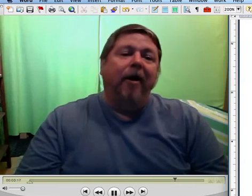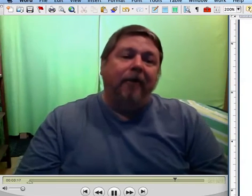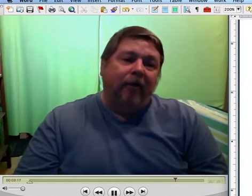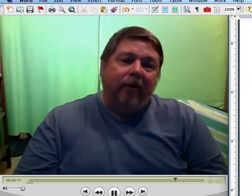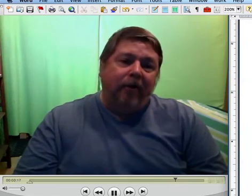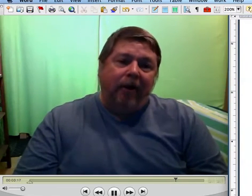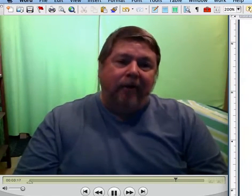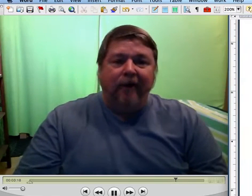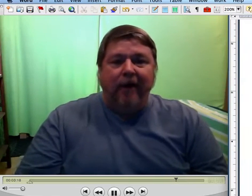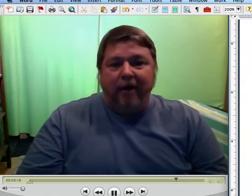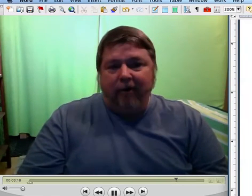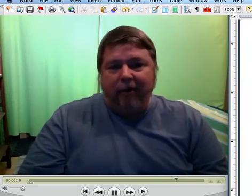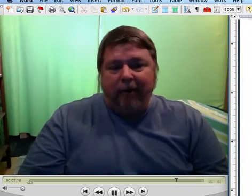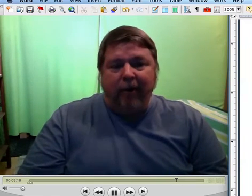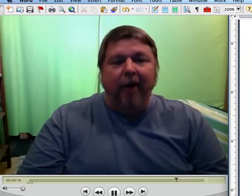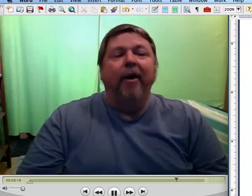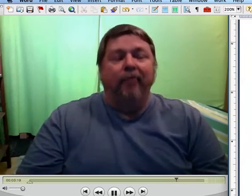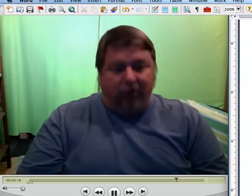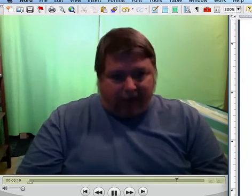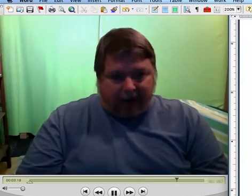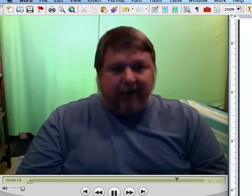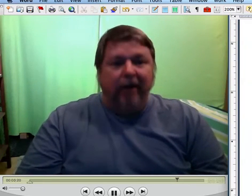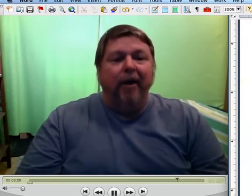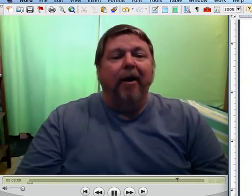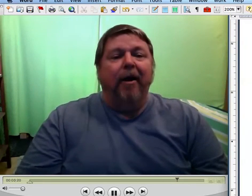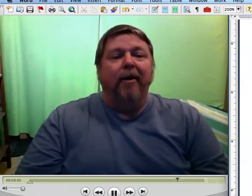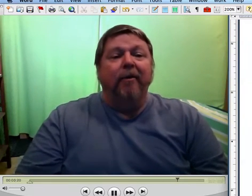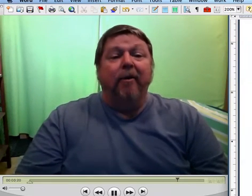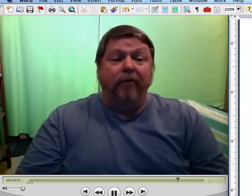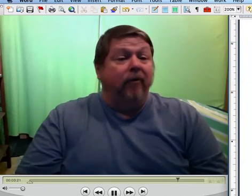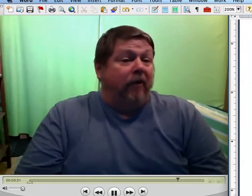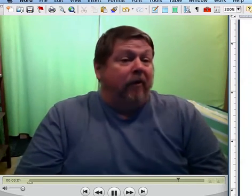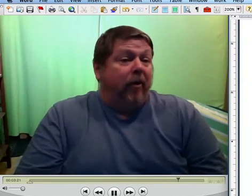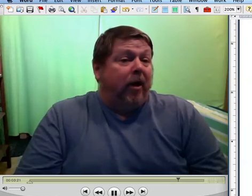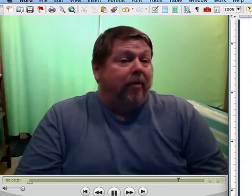and I still know English, I just can't hear you anymore. Correct.